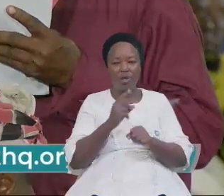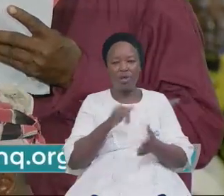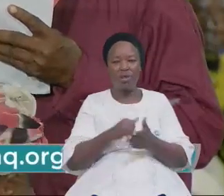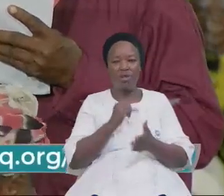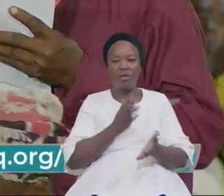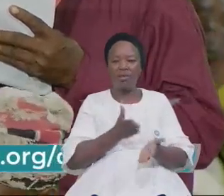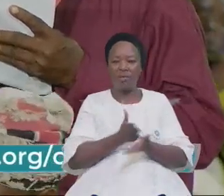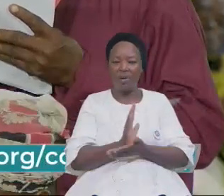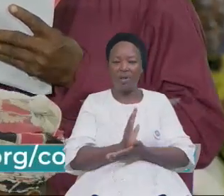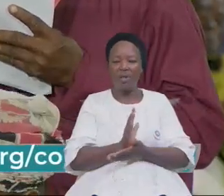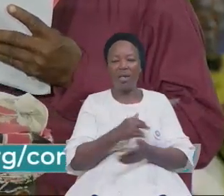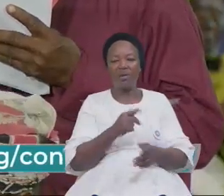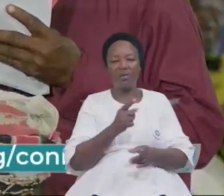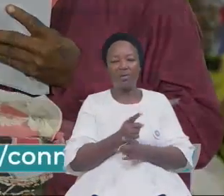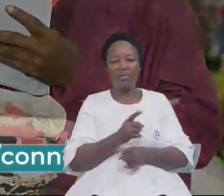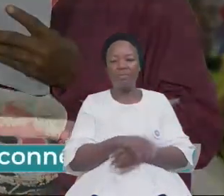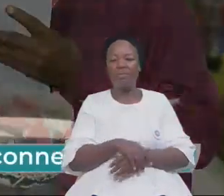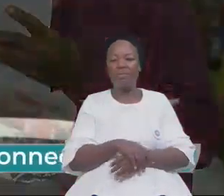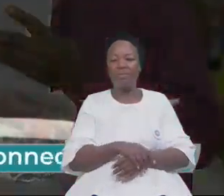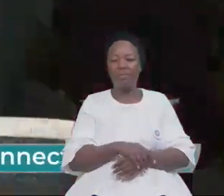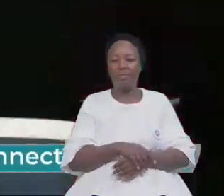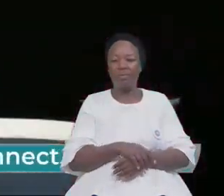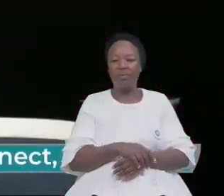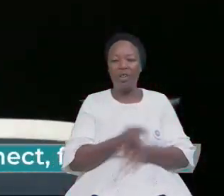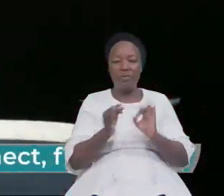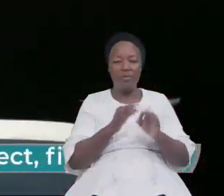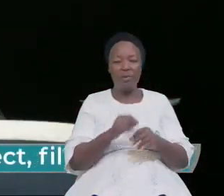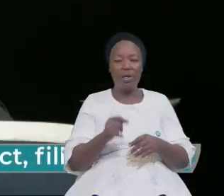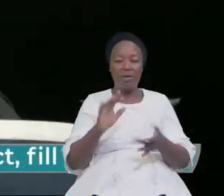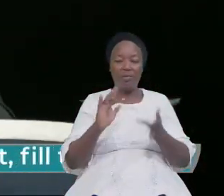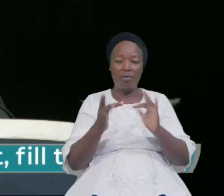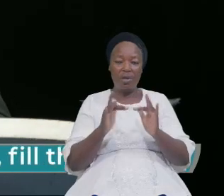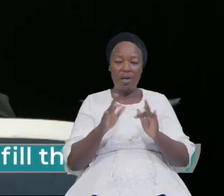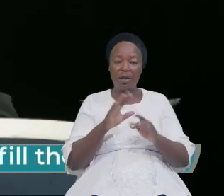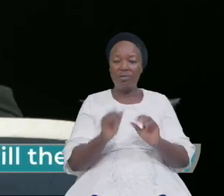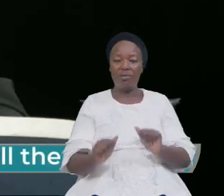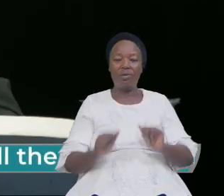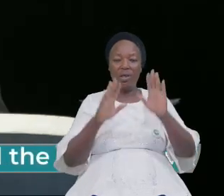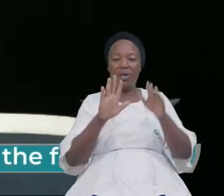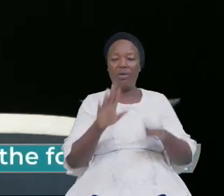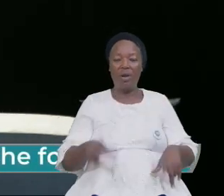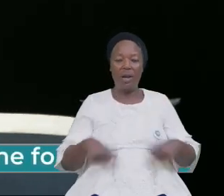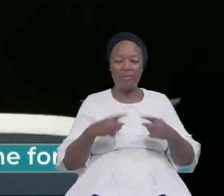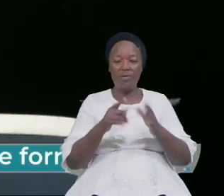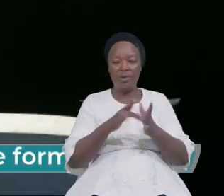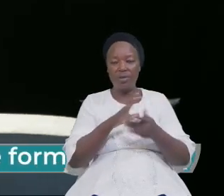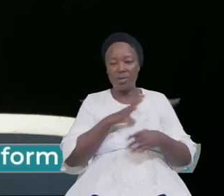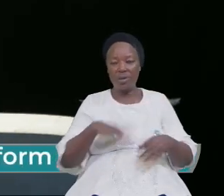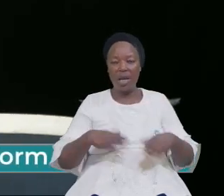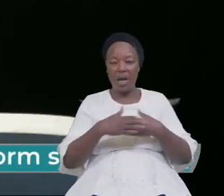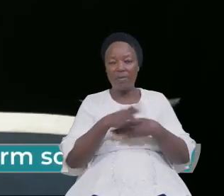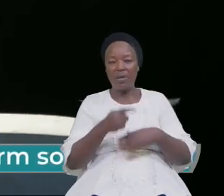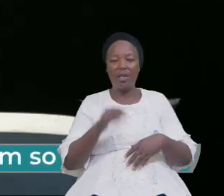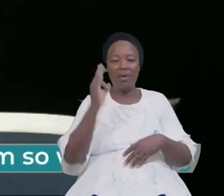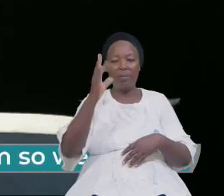If you are watching online and you gave your life to Christ after this pastor's message this